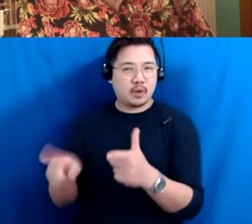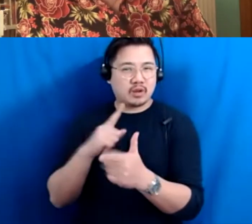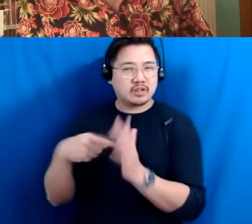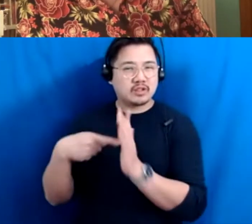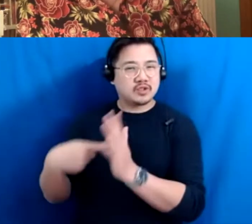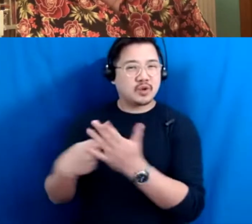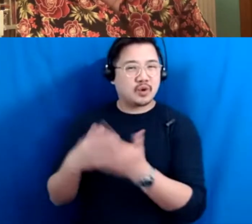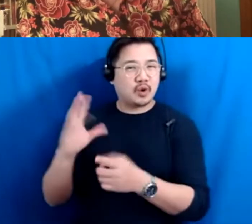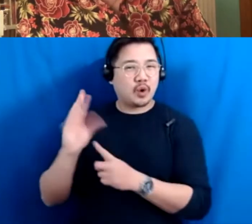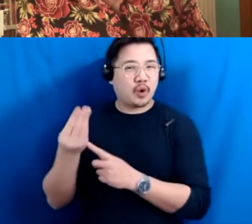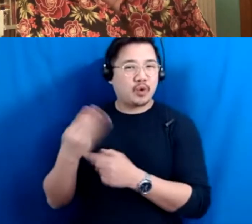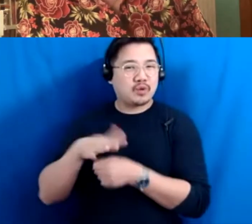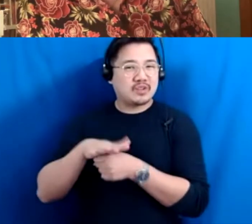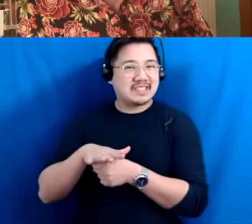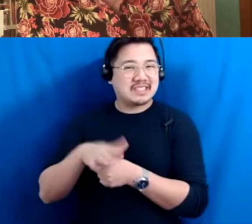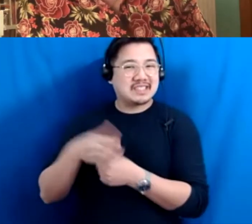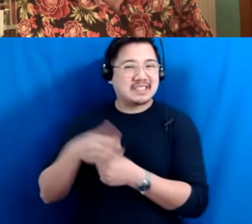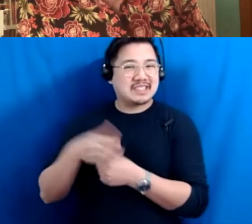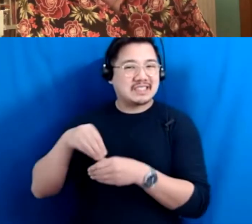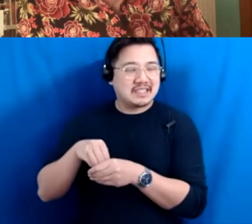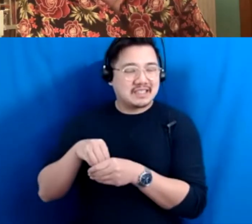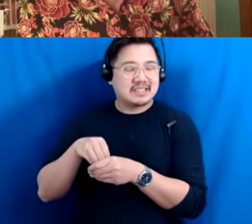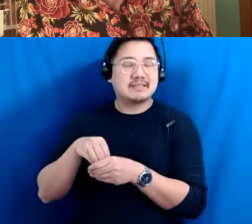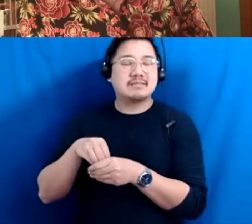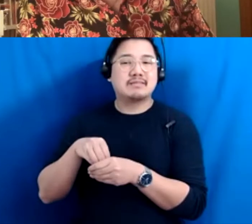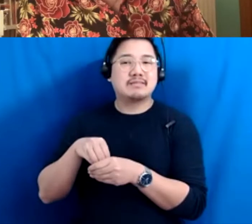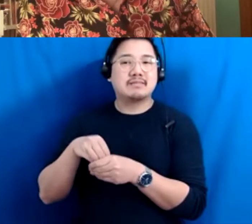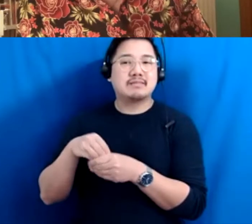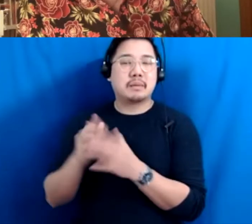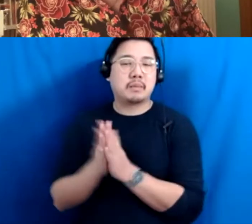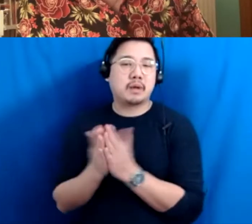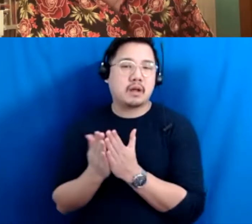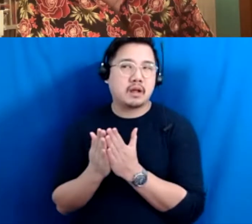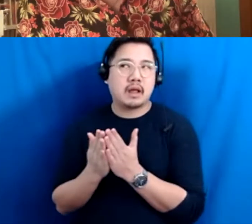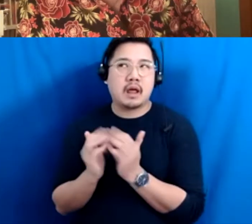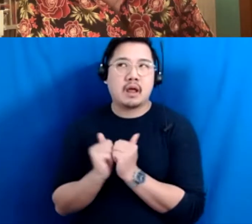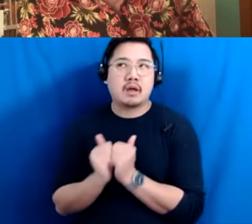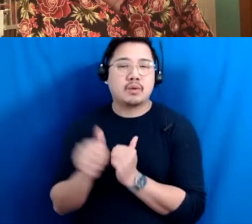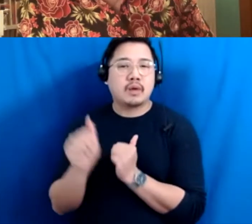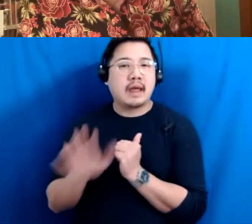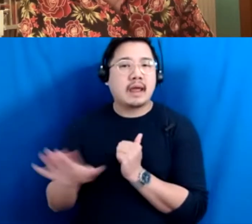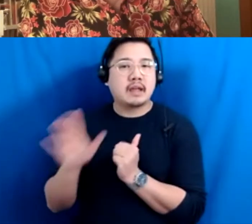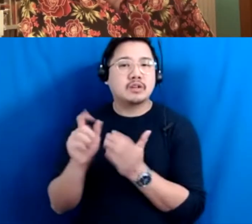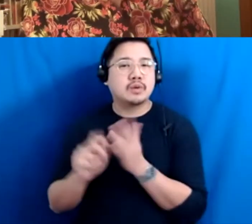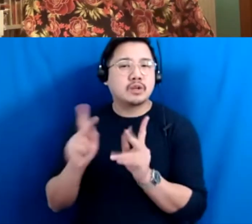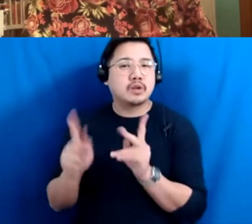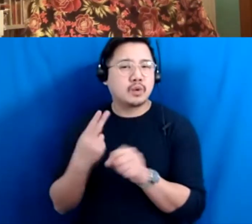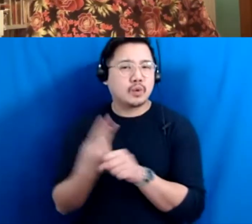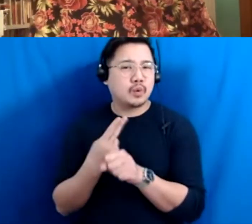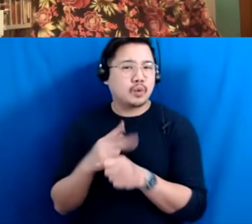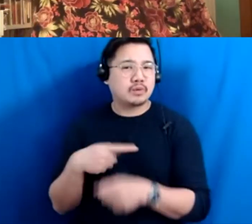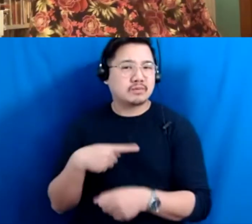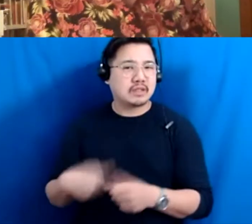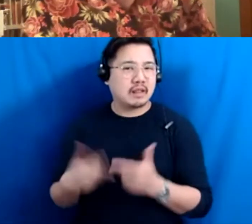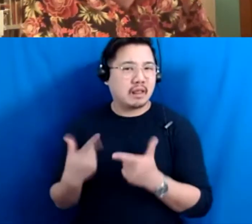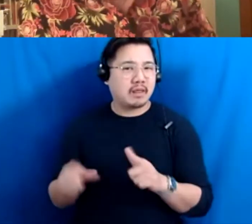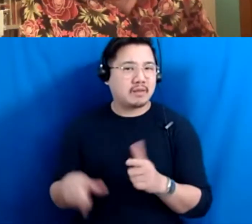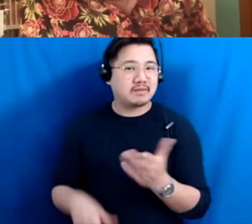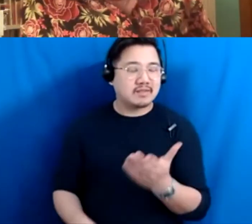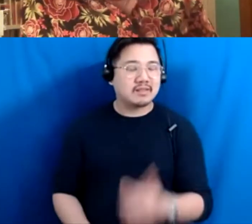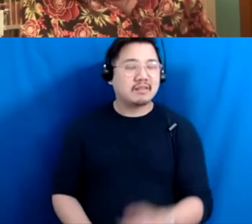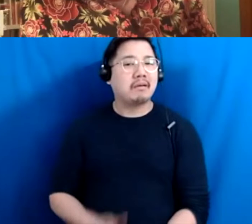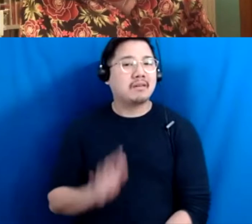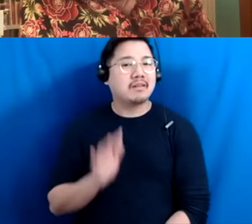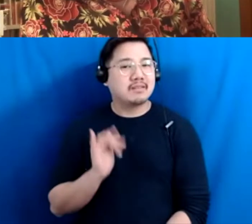and when and how Asian writers should, or when and how should Asian writers use Chinese? Oh, that's such an